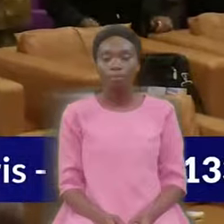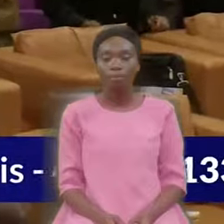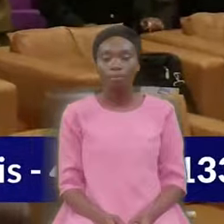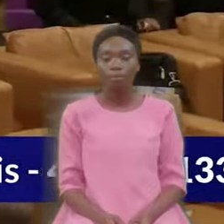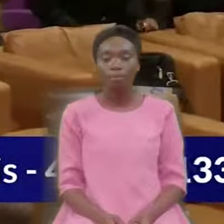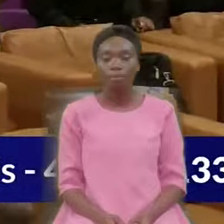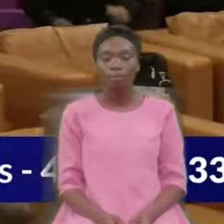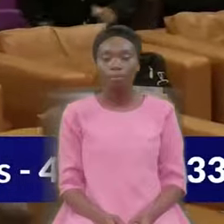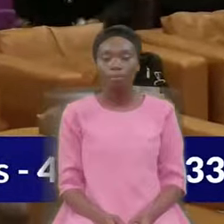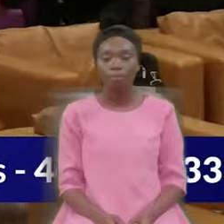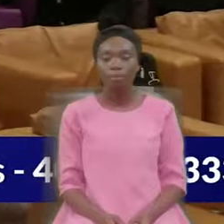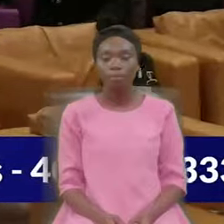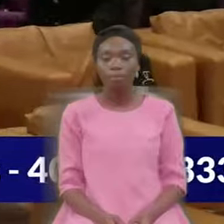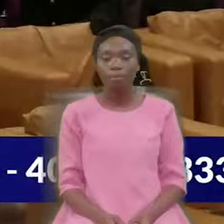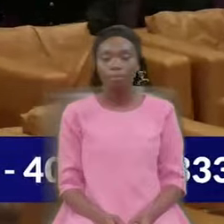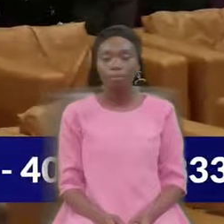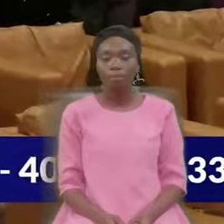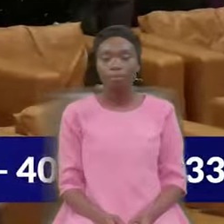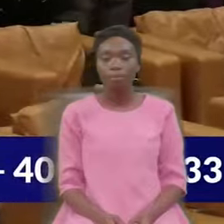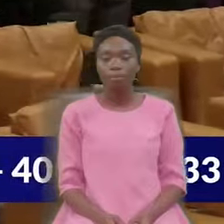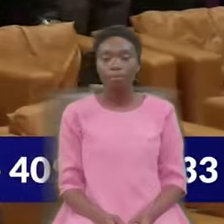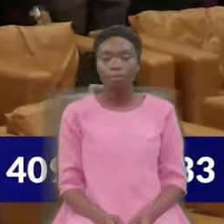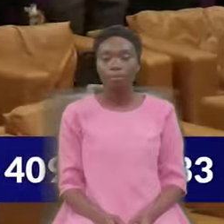waiting to drop your offering.